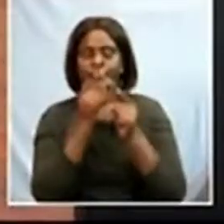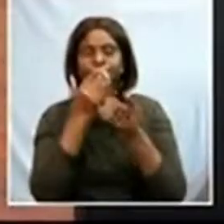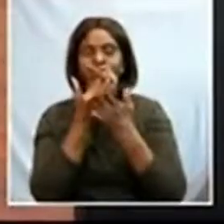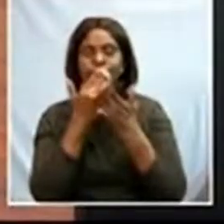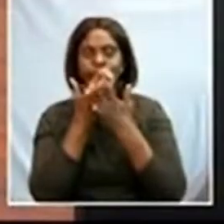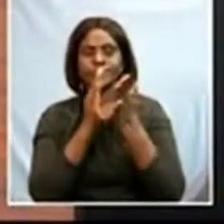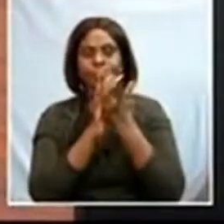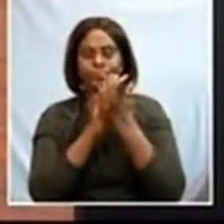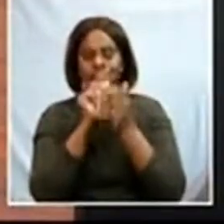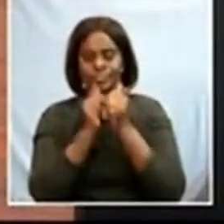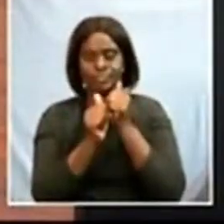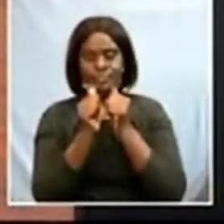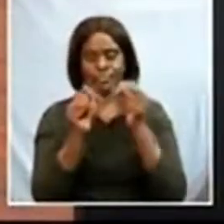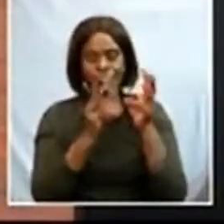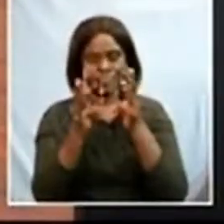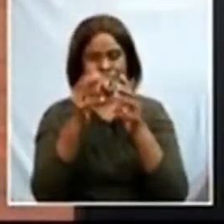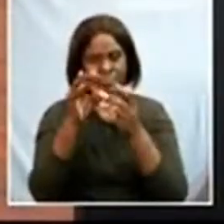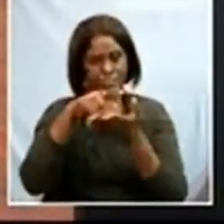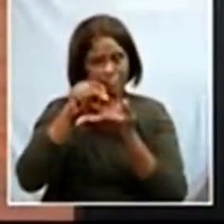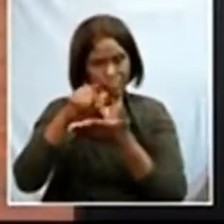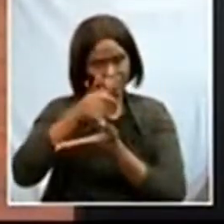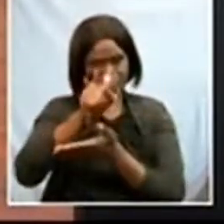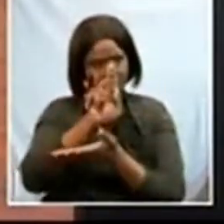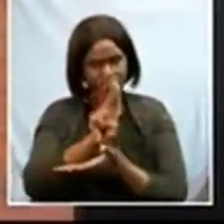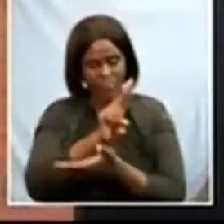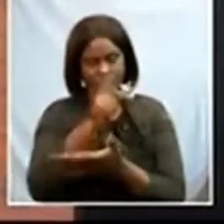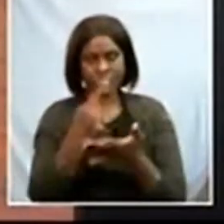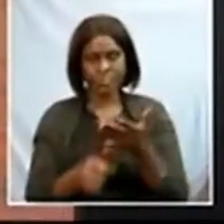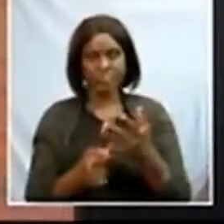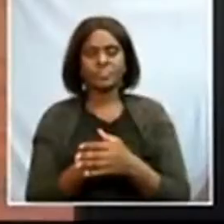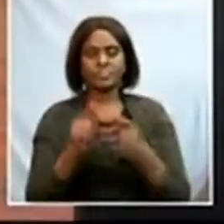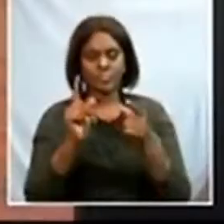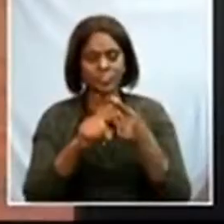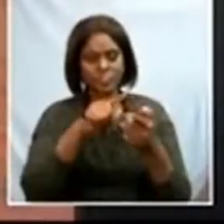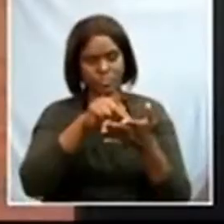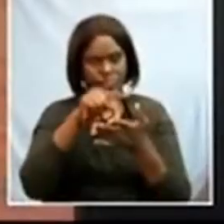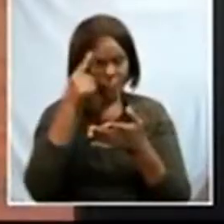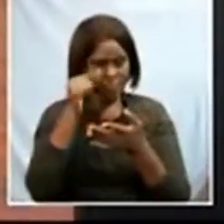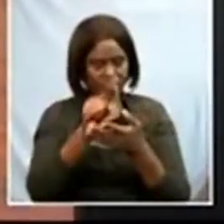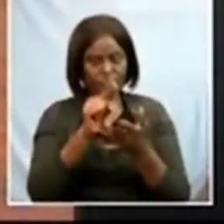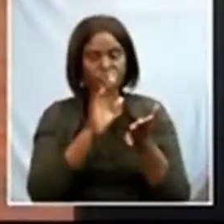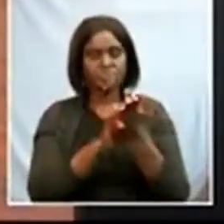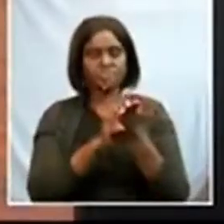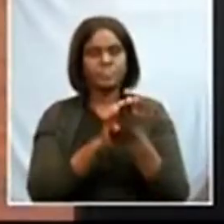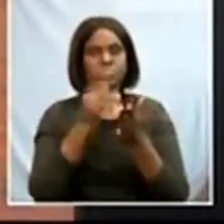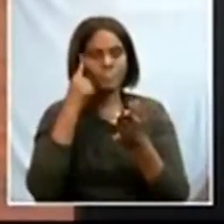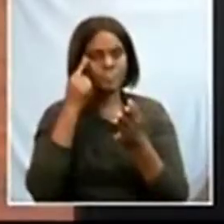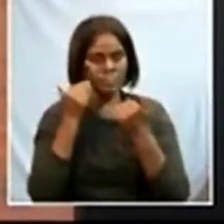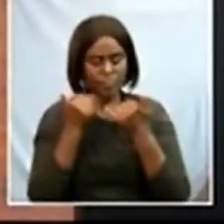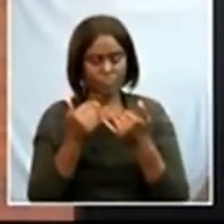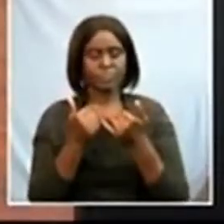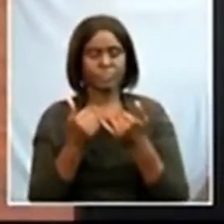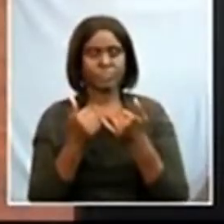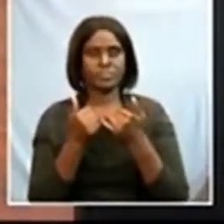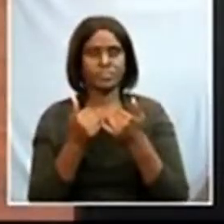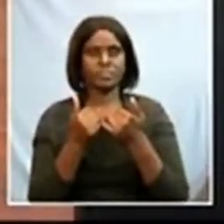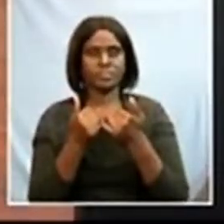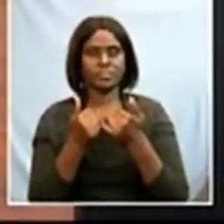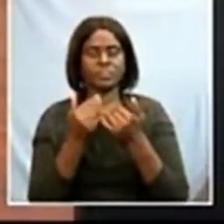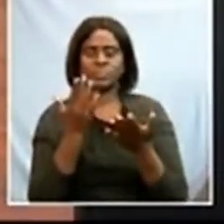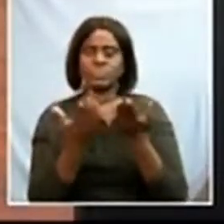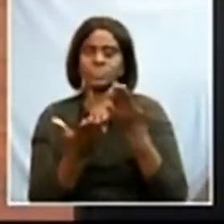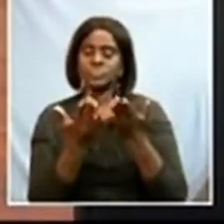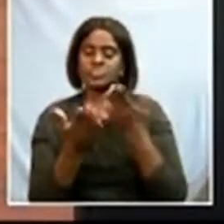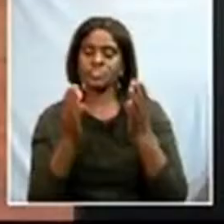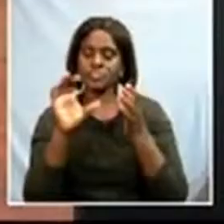school, and which mode of payment did they use to pay this school? I think for now,